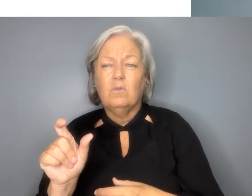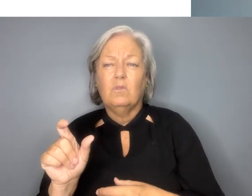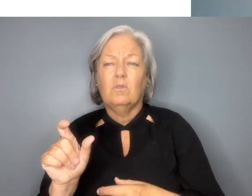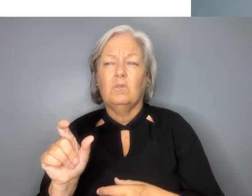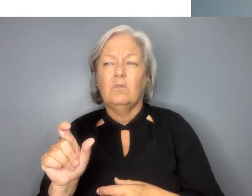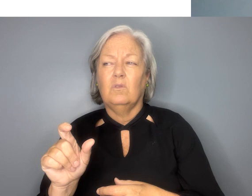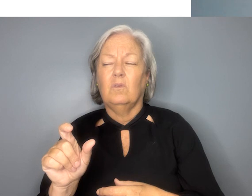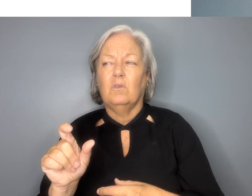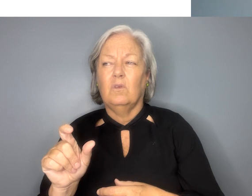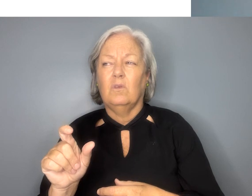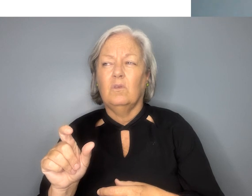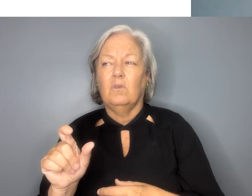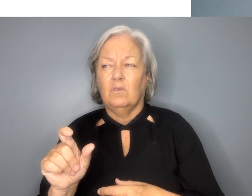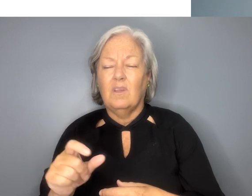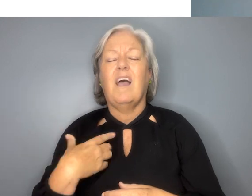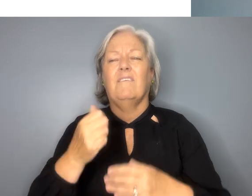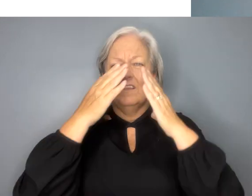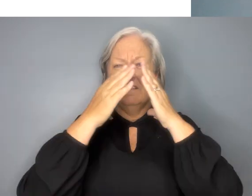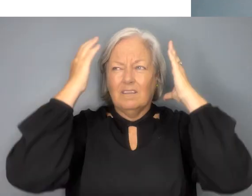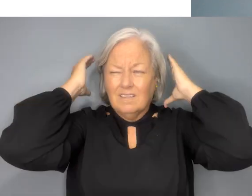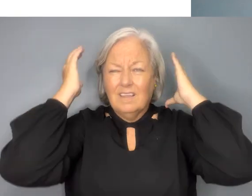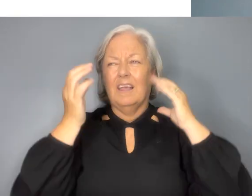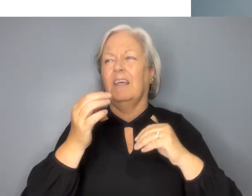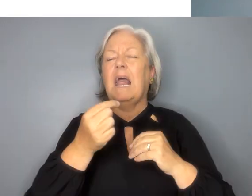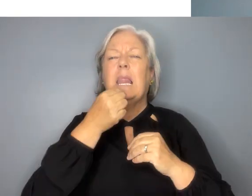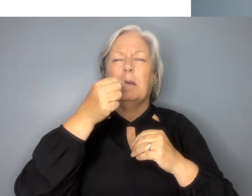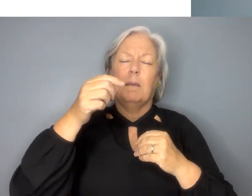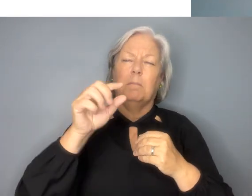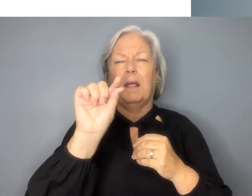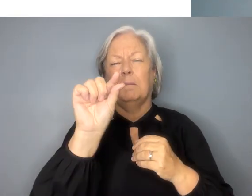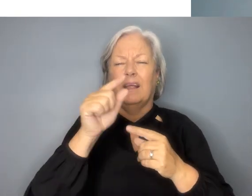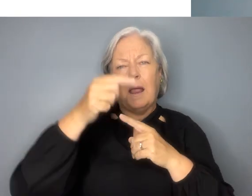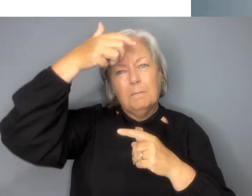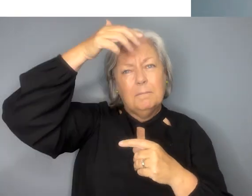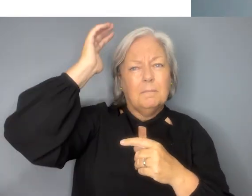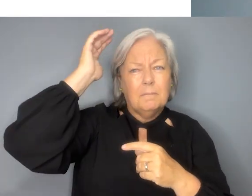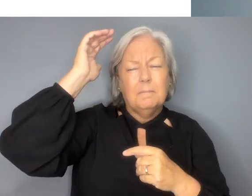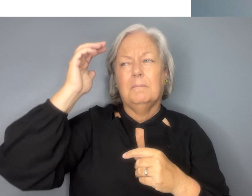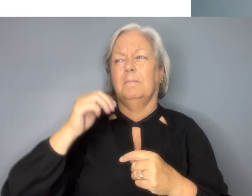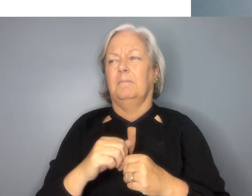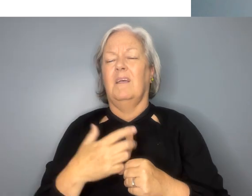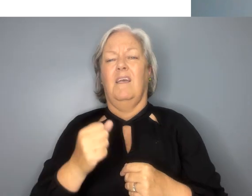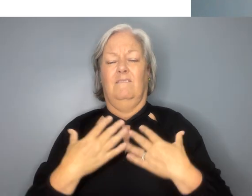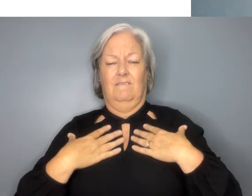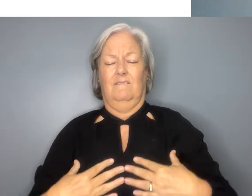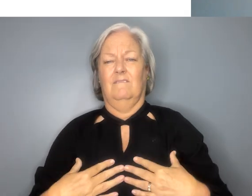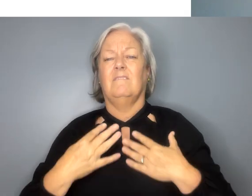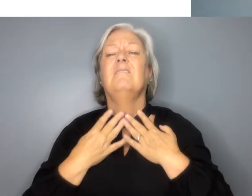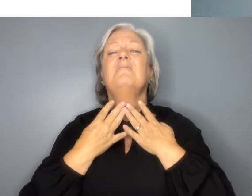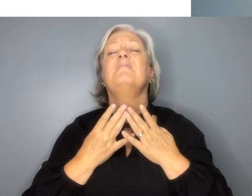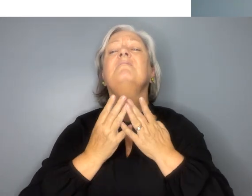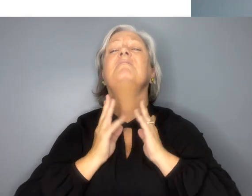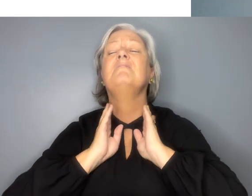person. I have hair that's been shaved at the sides and pulled back in a bit of a coif to give me like kind of mohawk vibe. And I'm wearing a